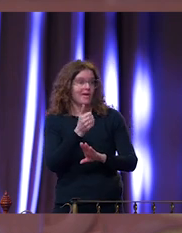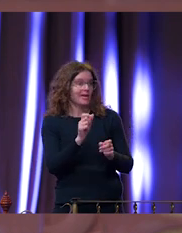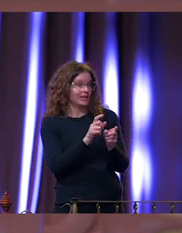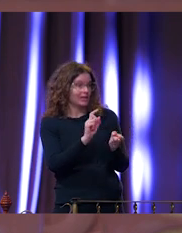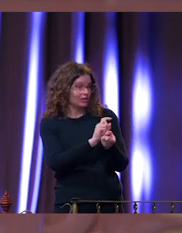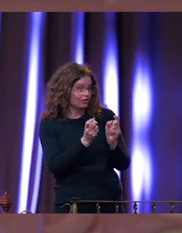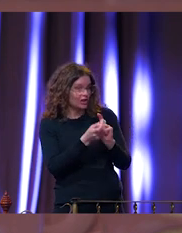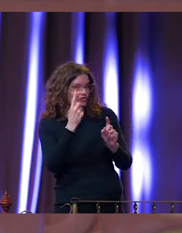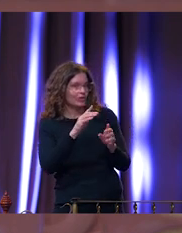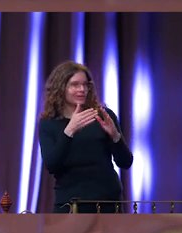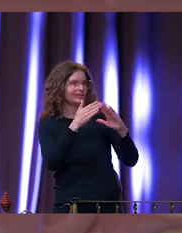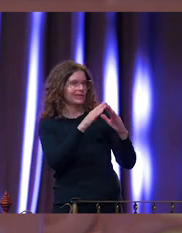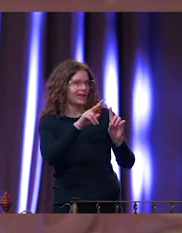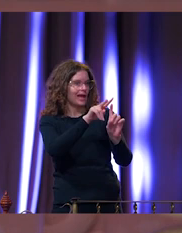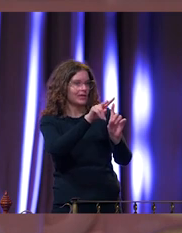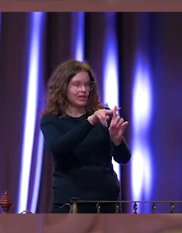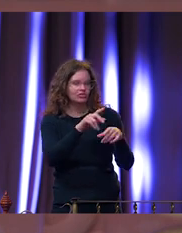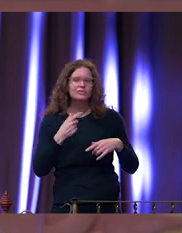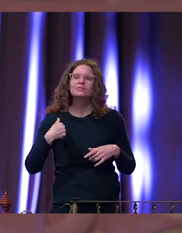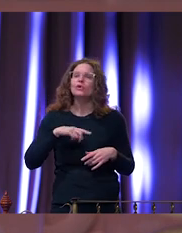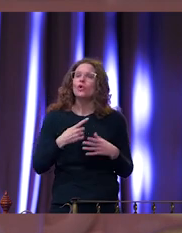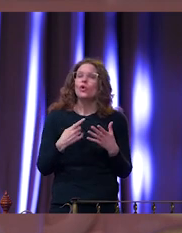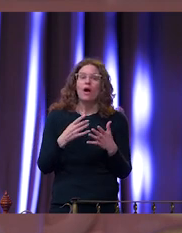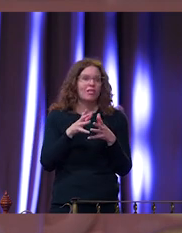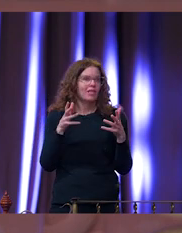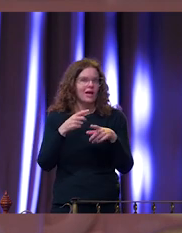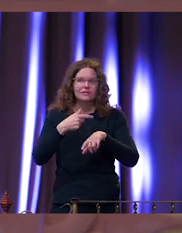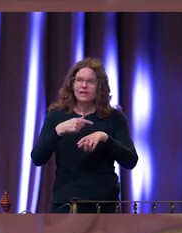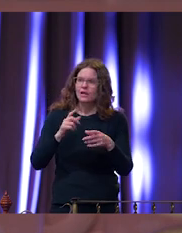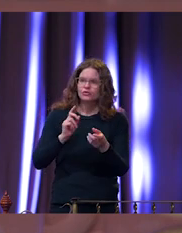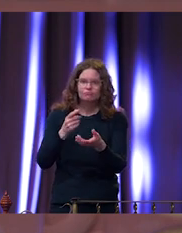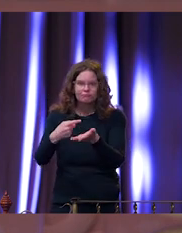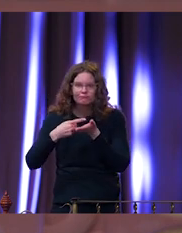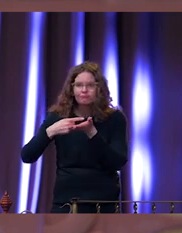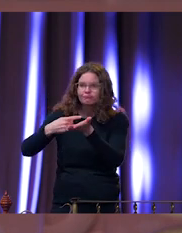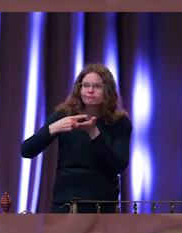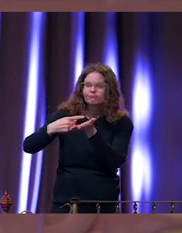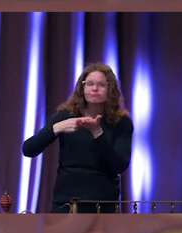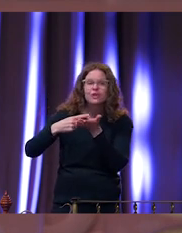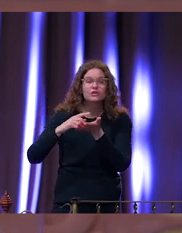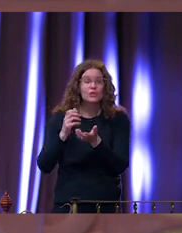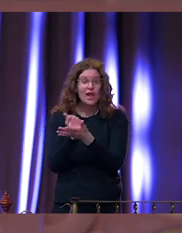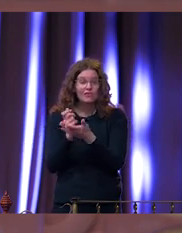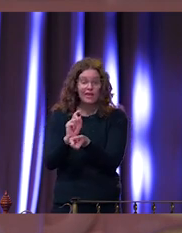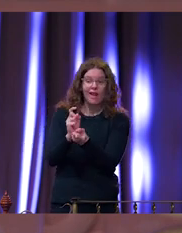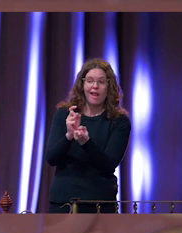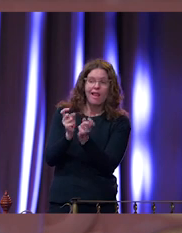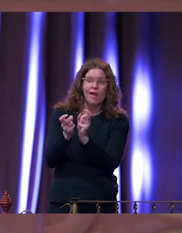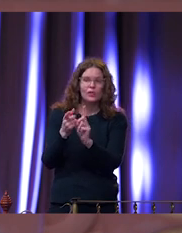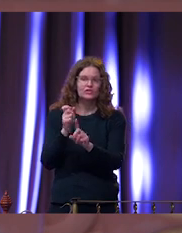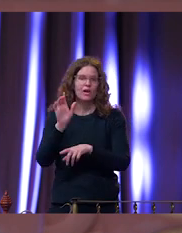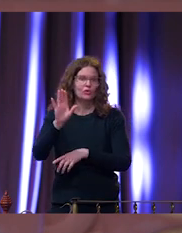application, we spent a lot of time talking to people. So the adjustments that we made were a reflection of what we were hearing that